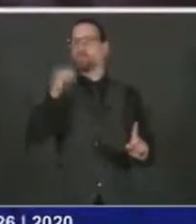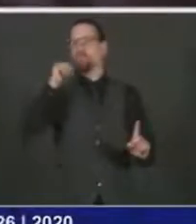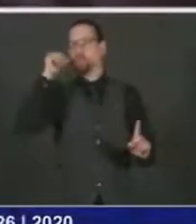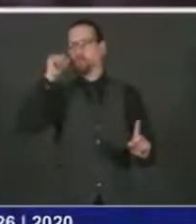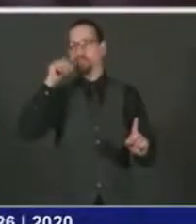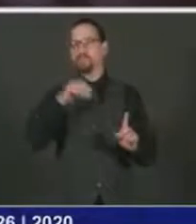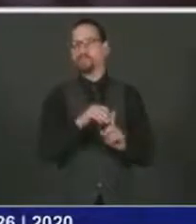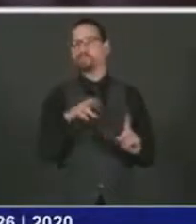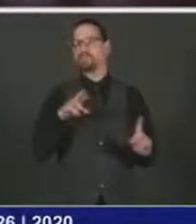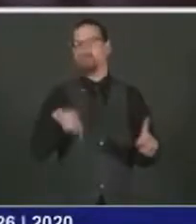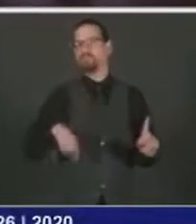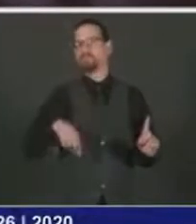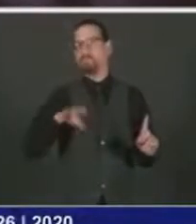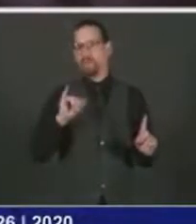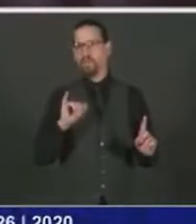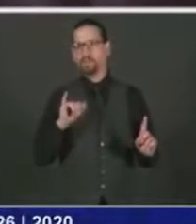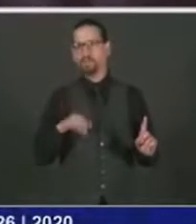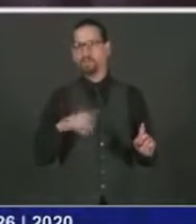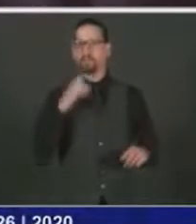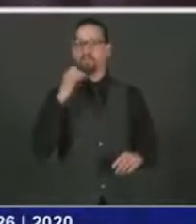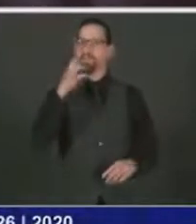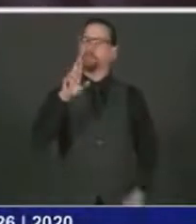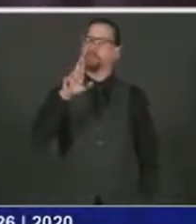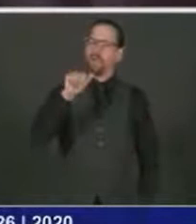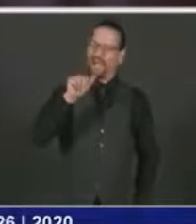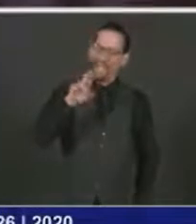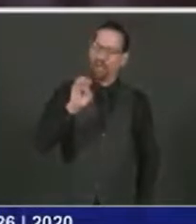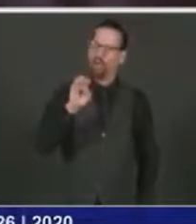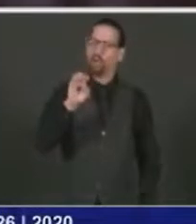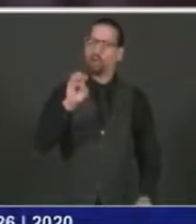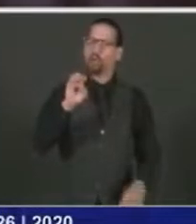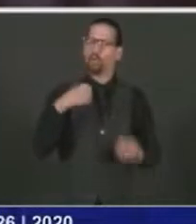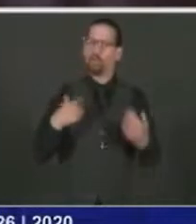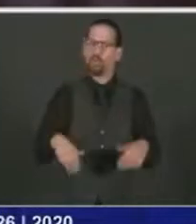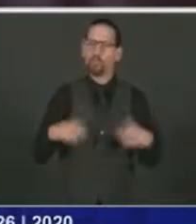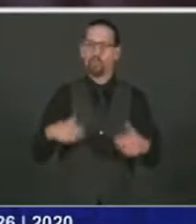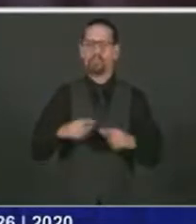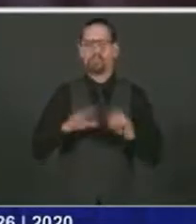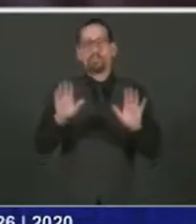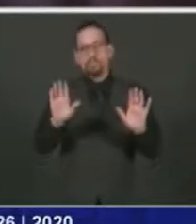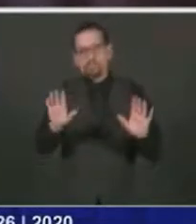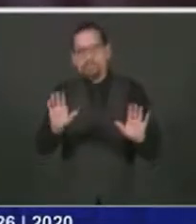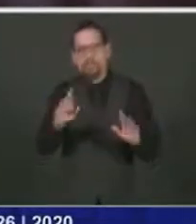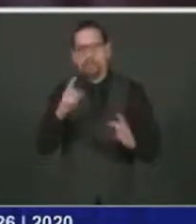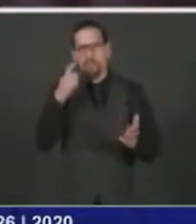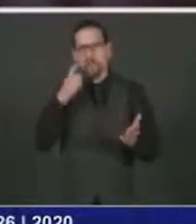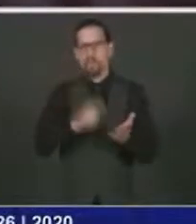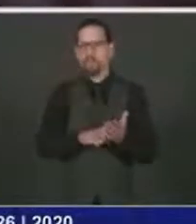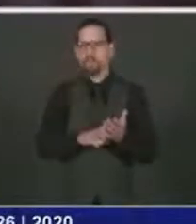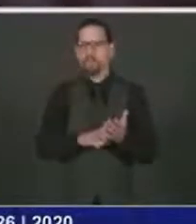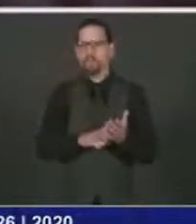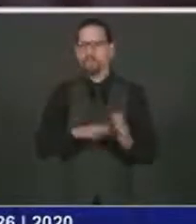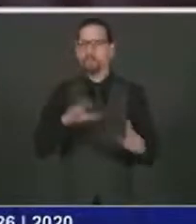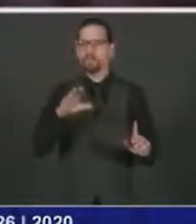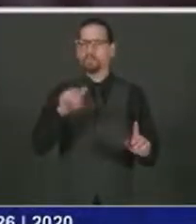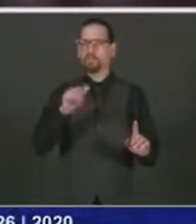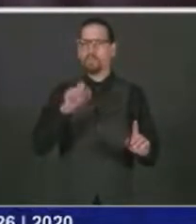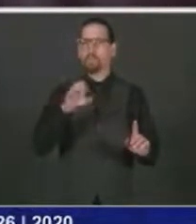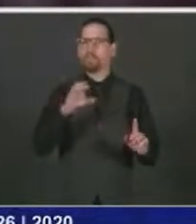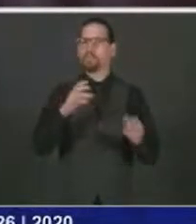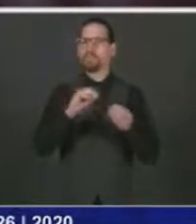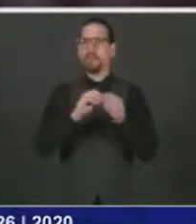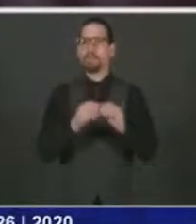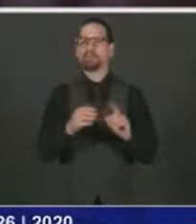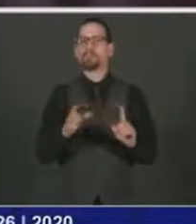condition, a case was not unexpected, given that cases have been seen in other